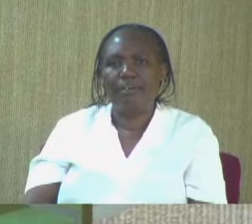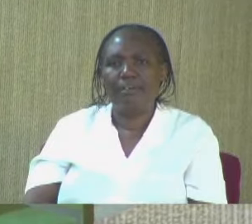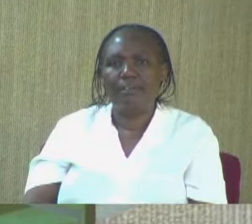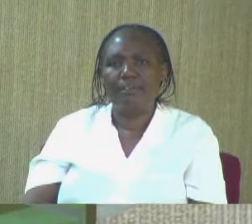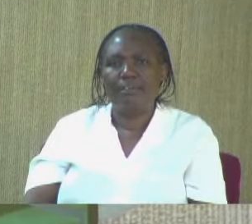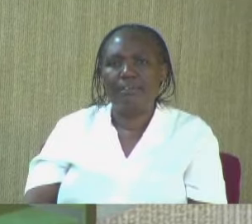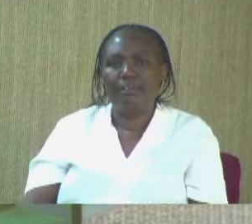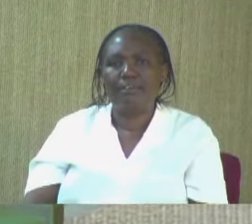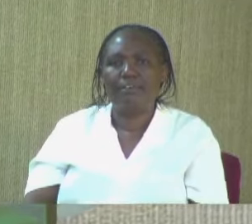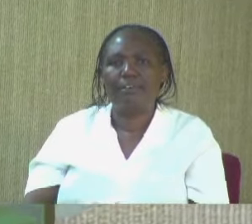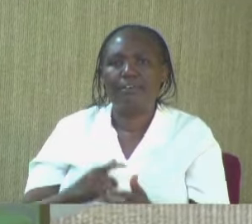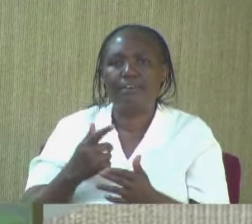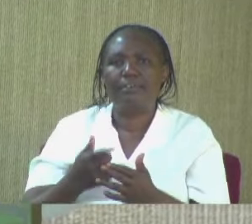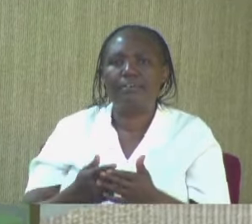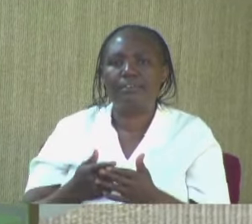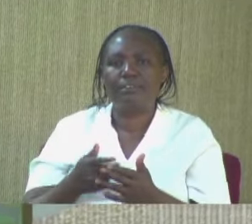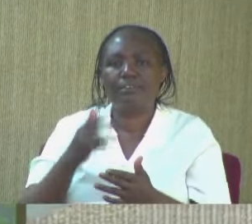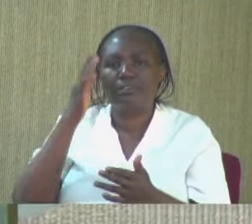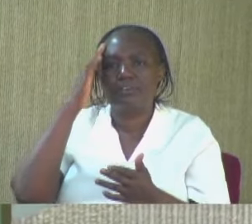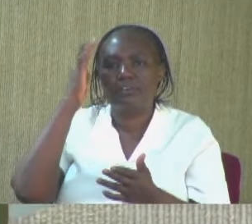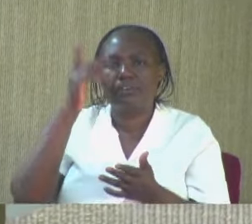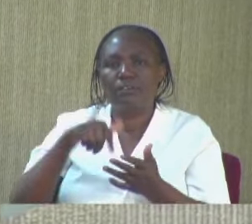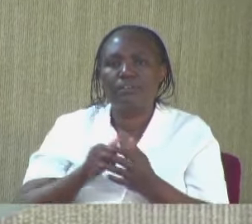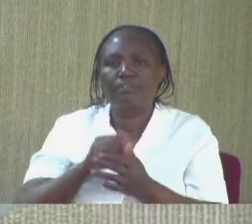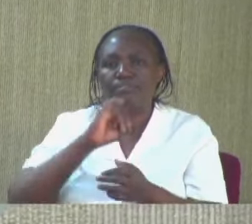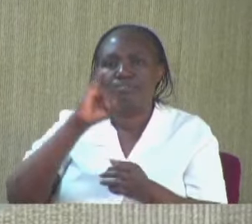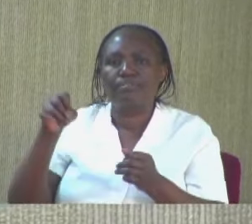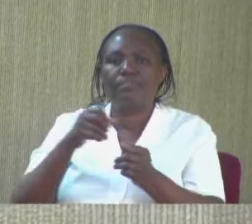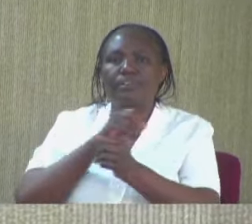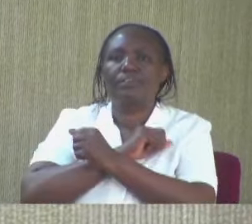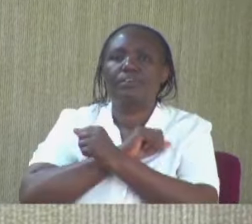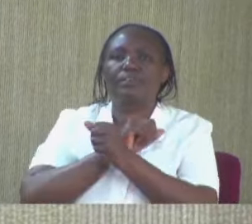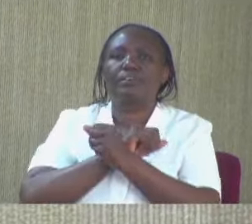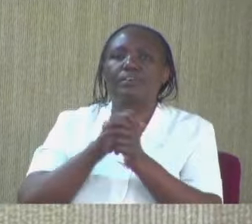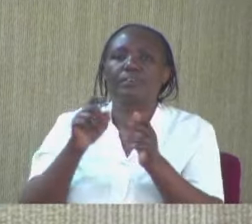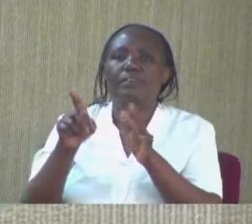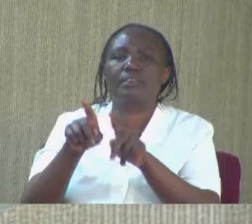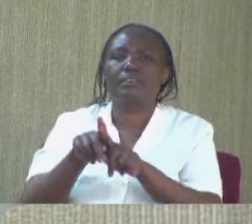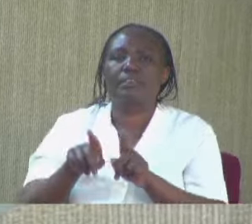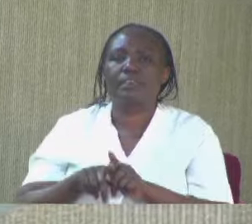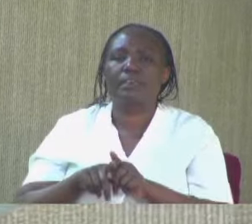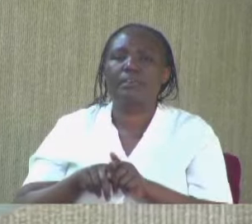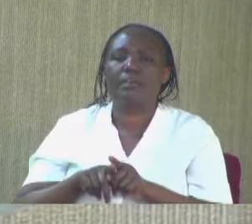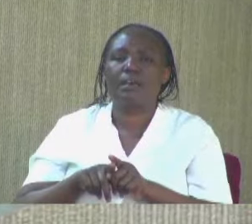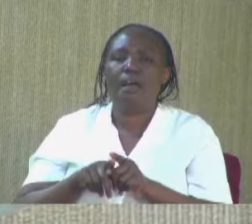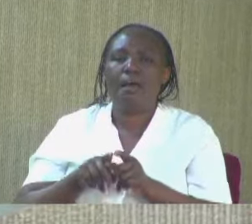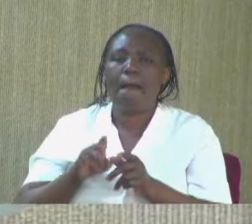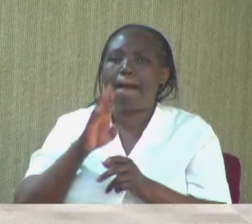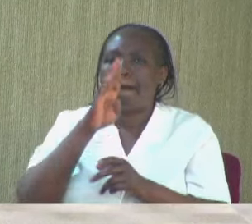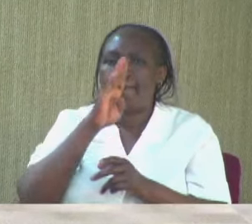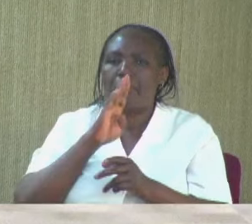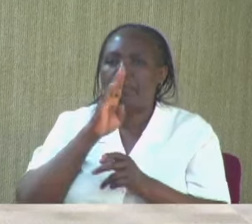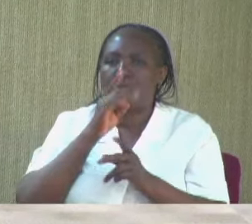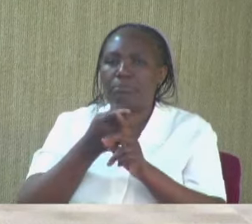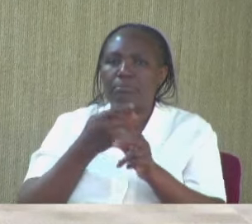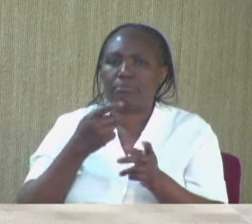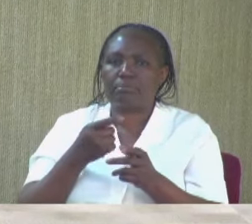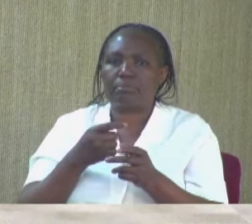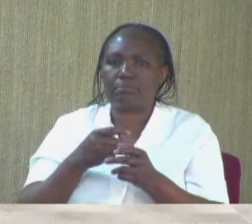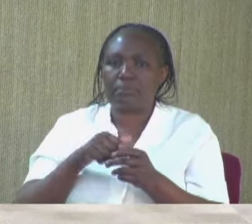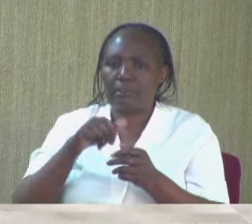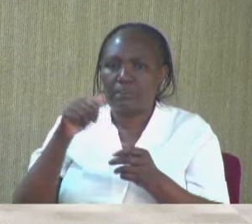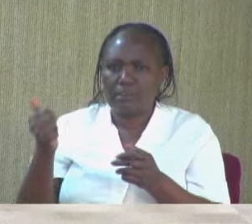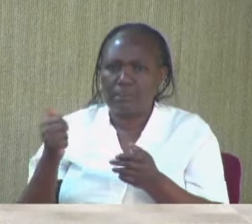And then you will notice that John the Revelator also borrowed expressions from sources that are